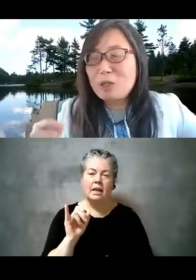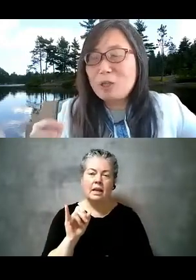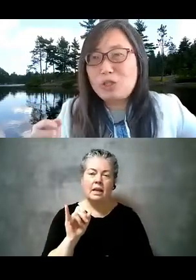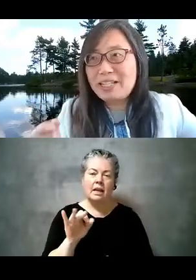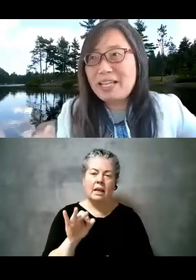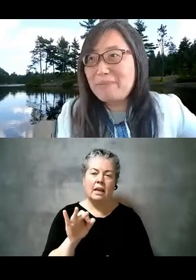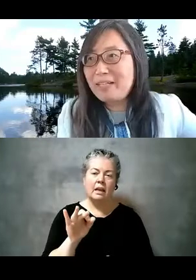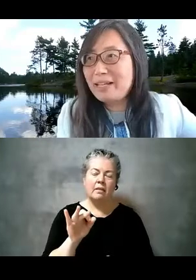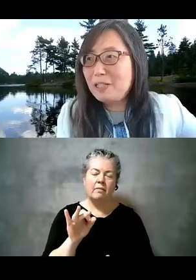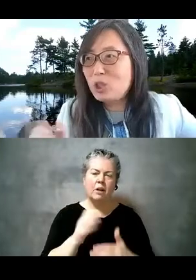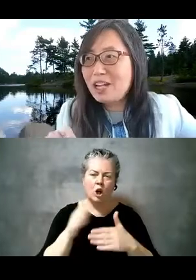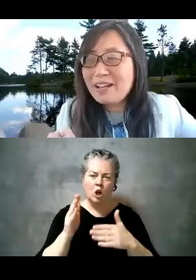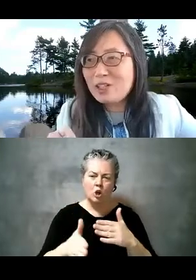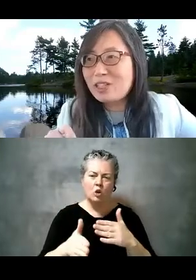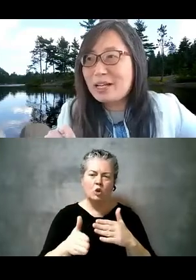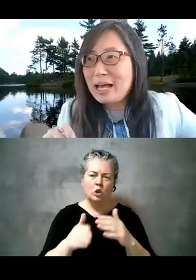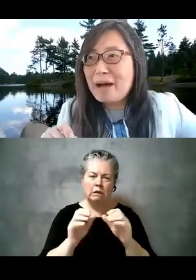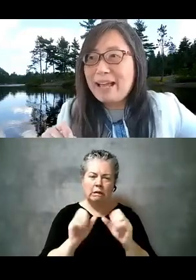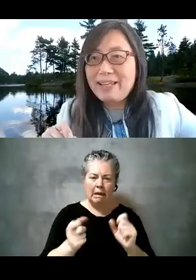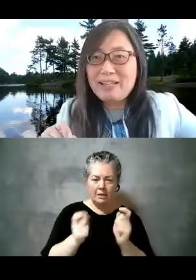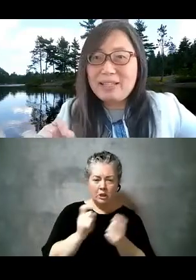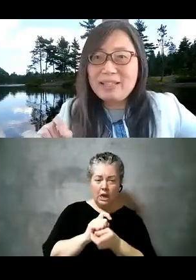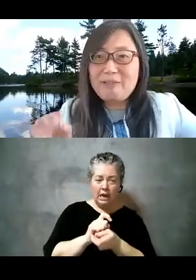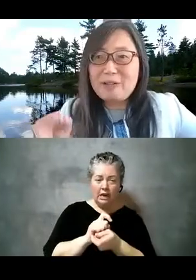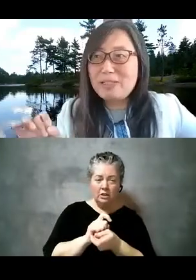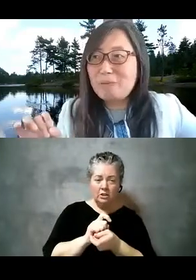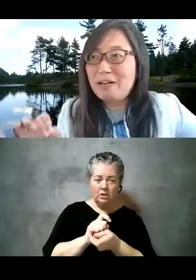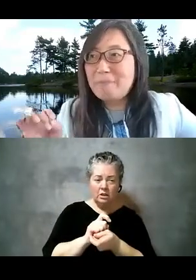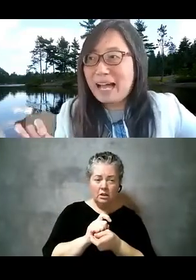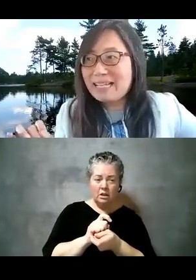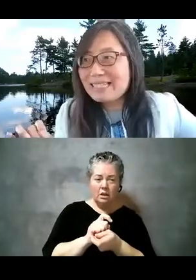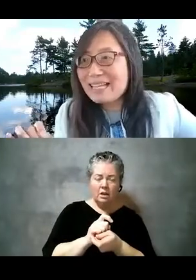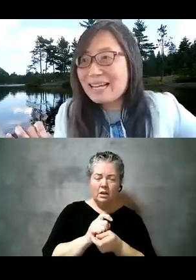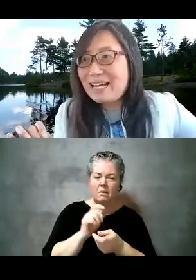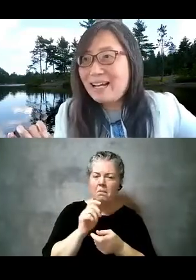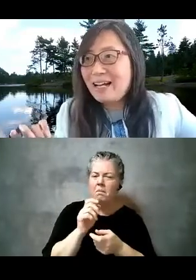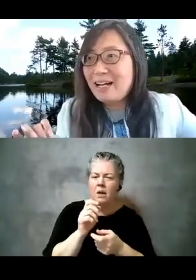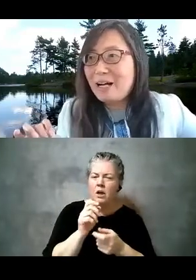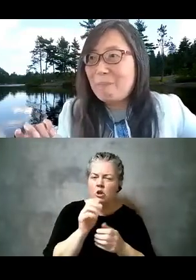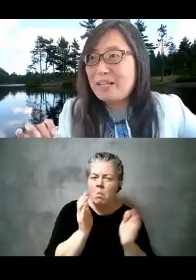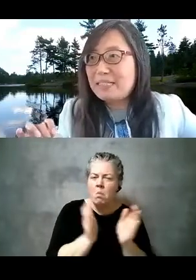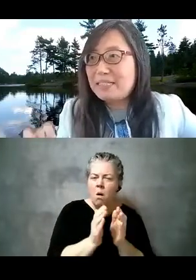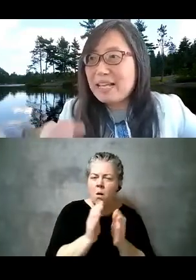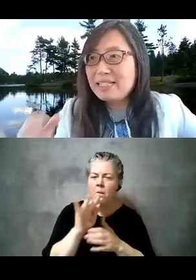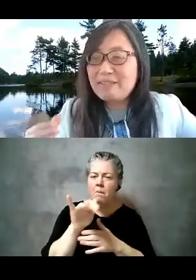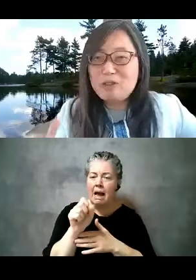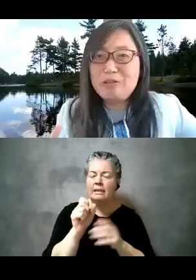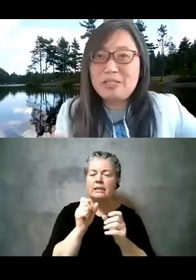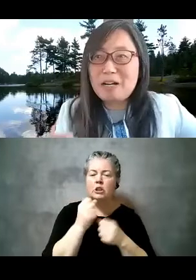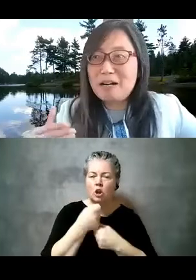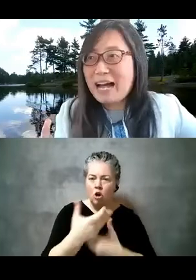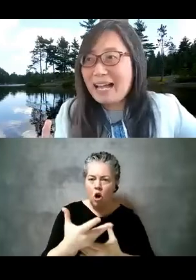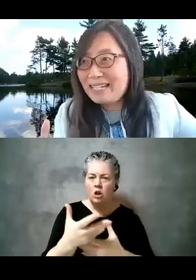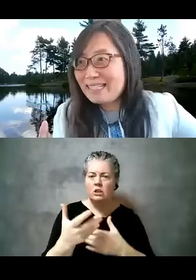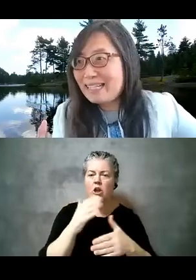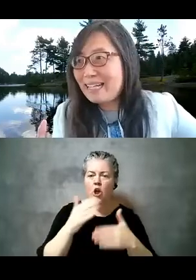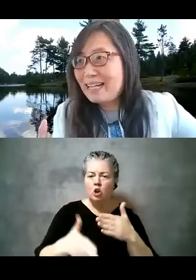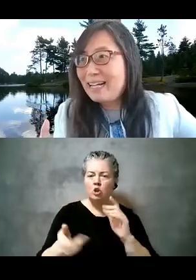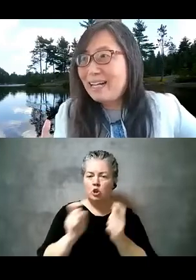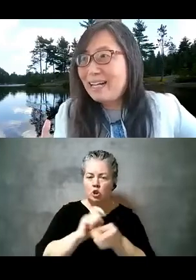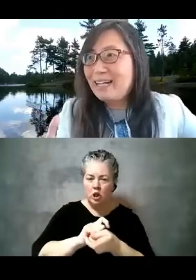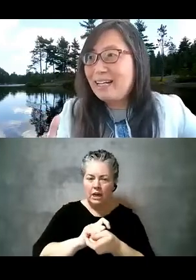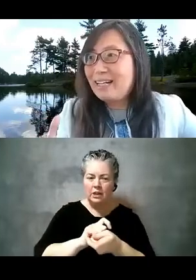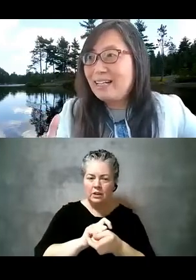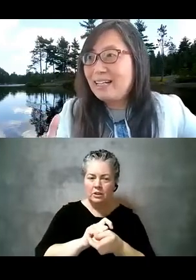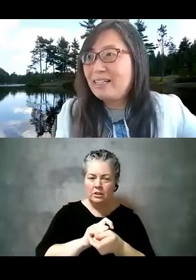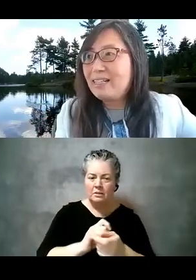causal conclusion can be changed by even a very small bias, it's sensitive to a small bias.